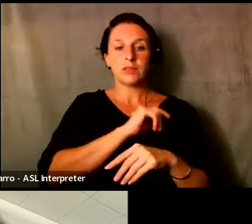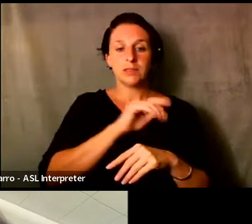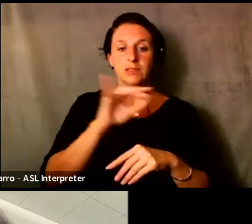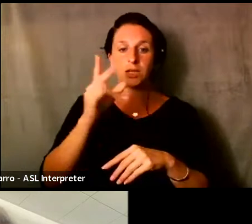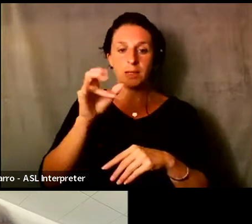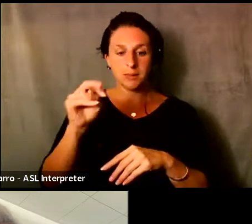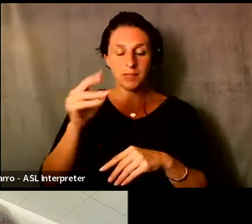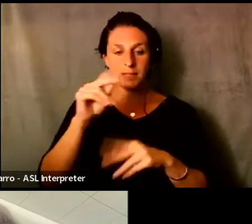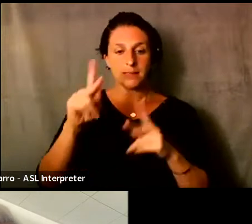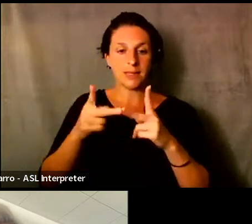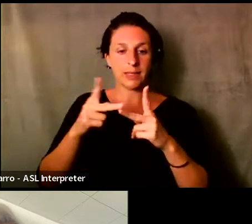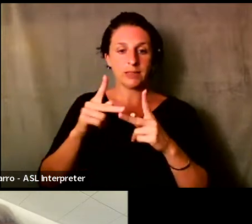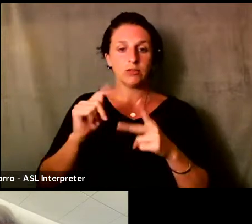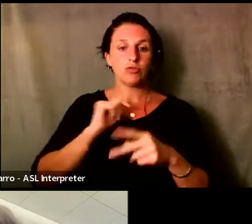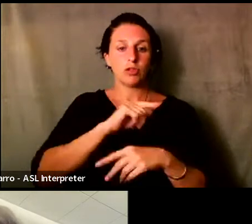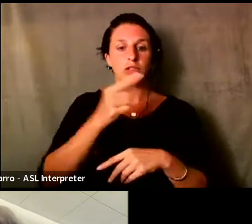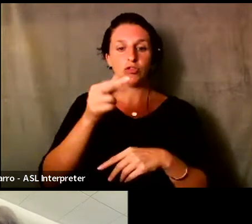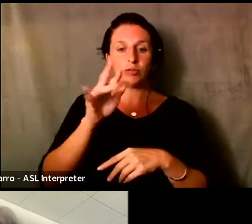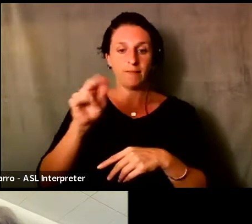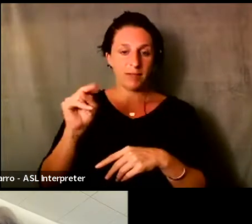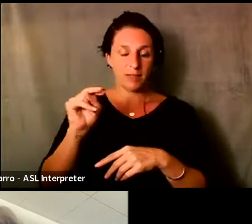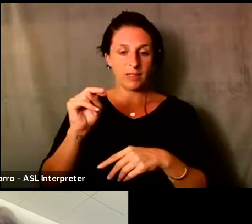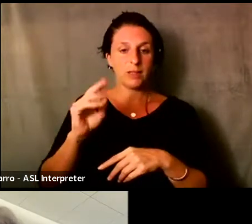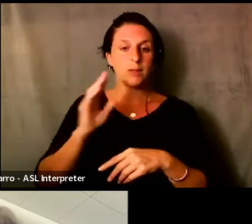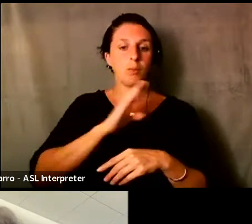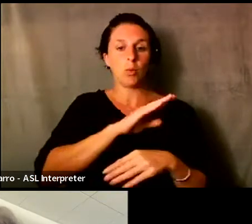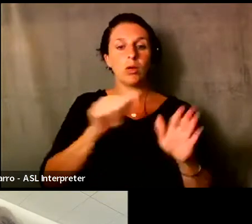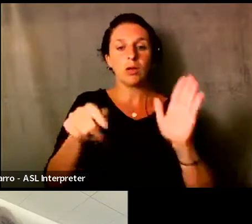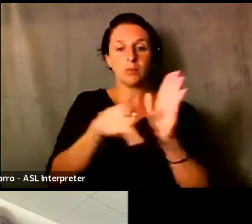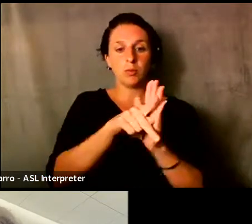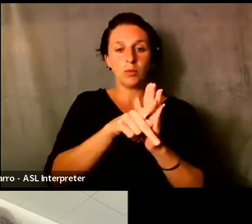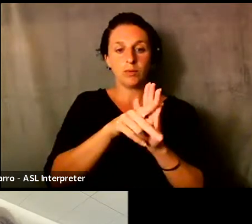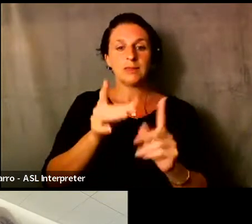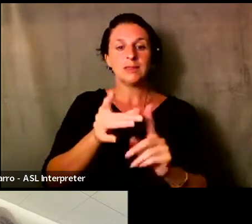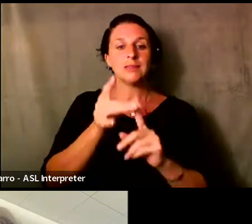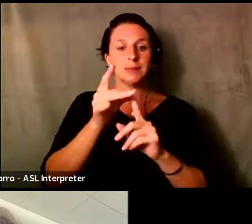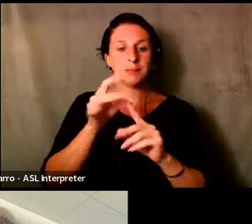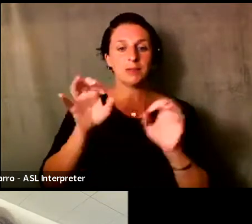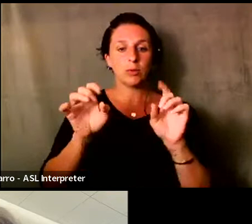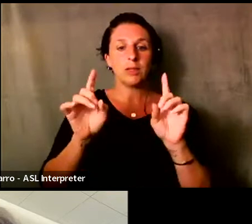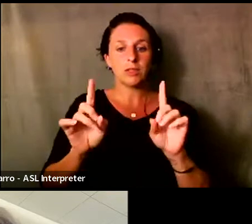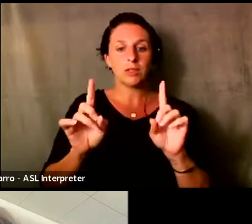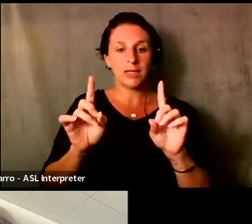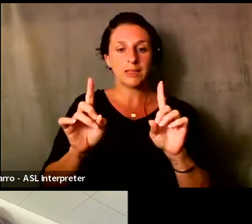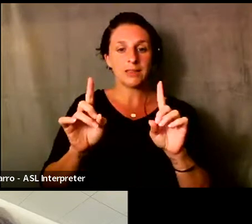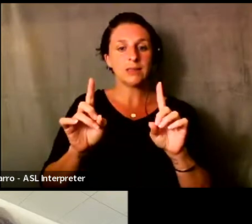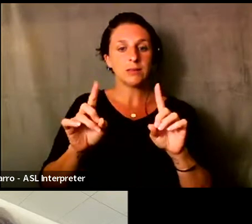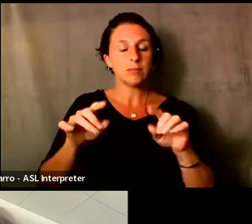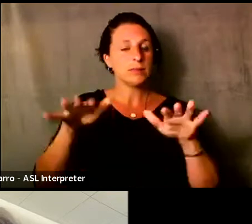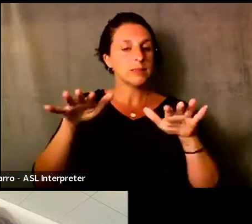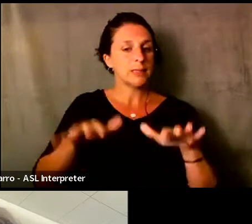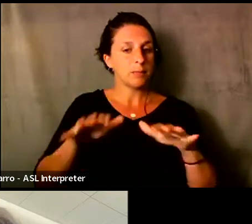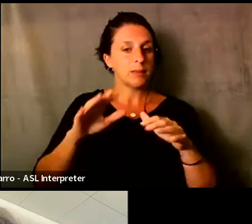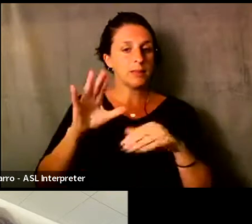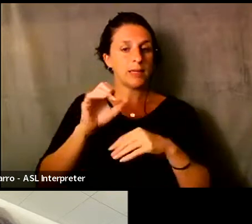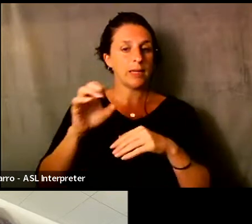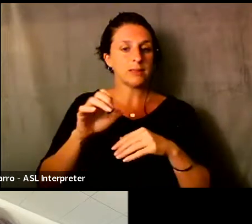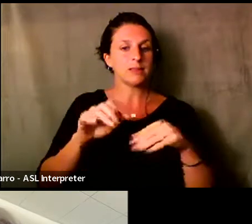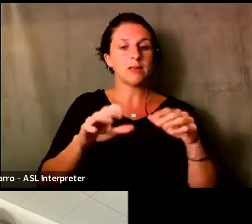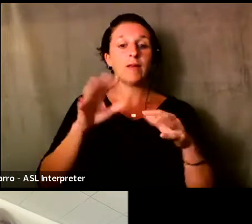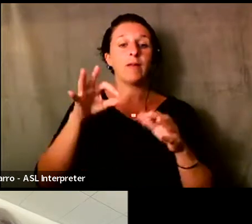seconded by trustee Griffin, the board moved to approve a special education settlement case with a vote of